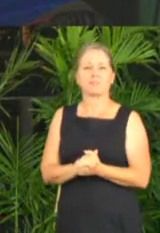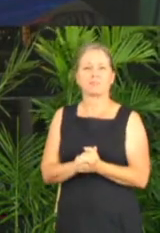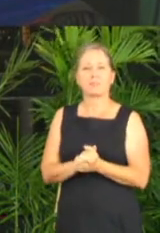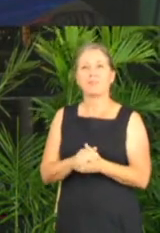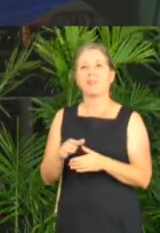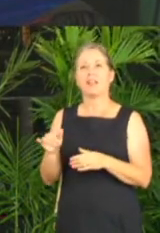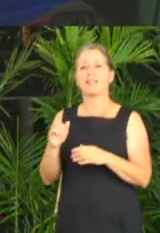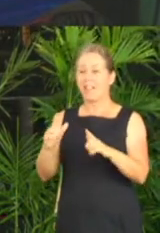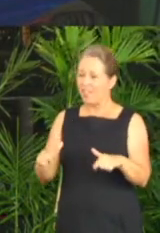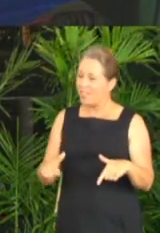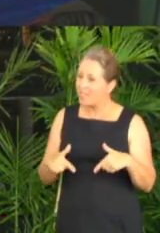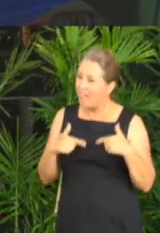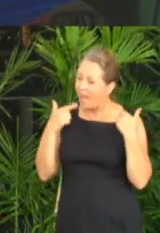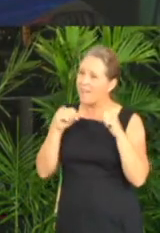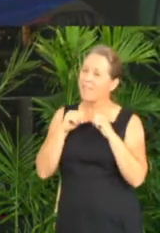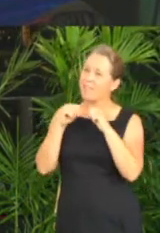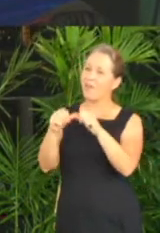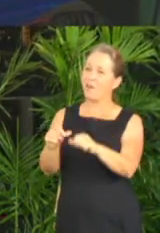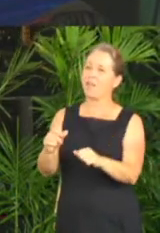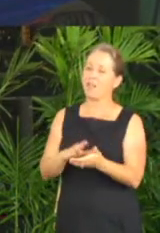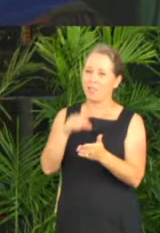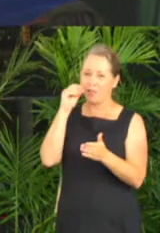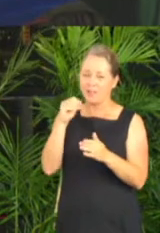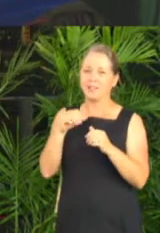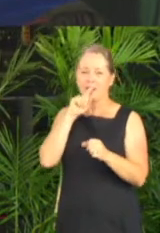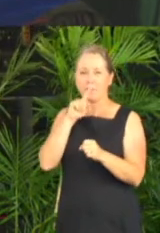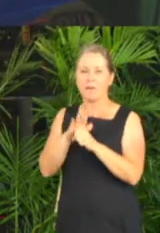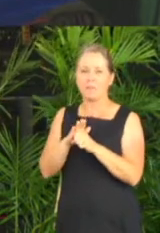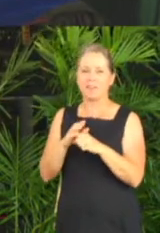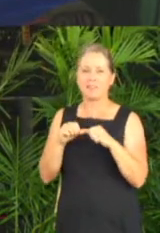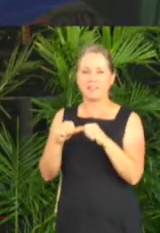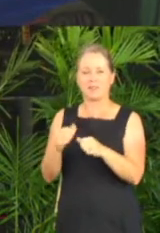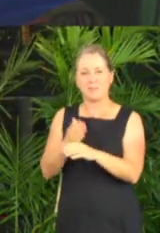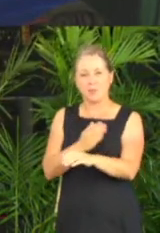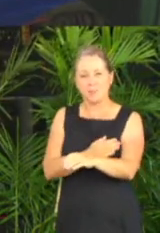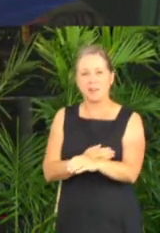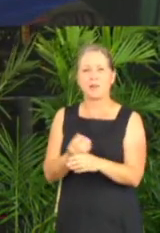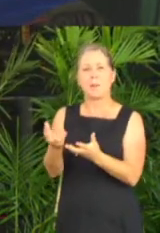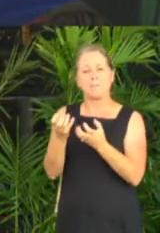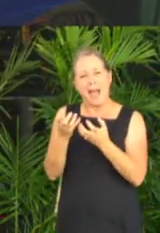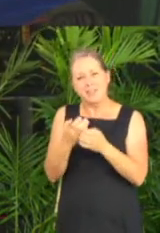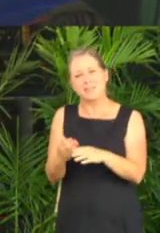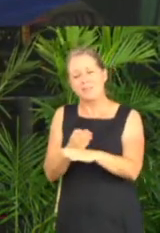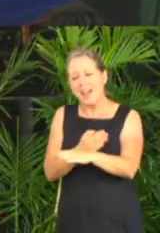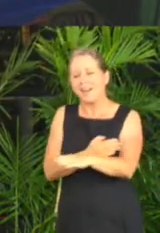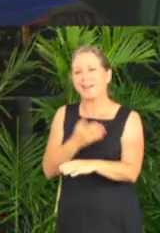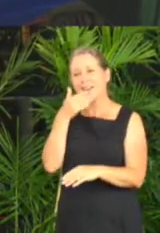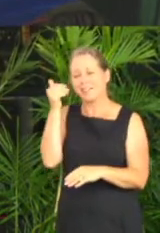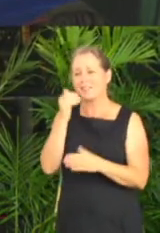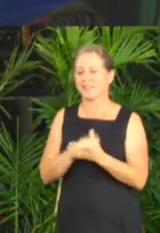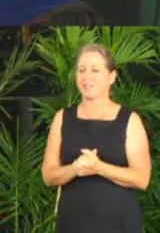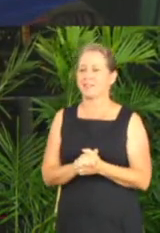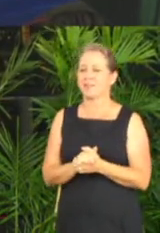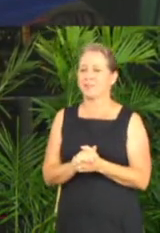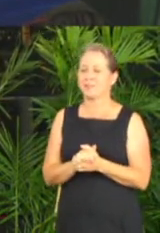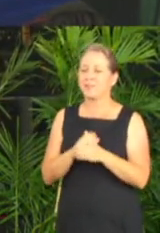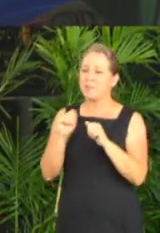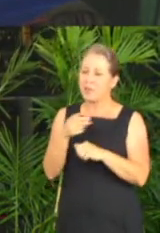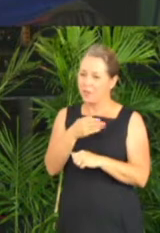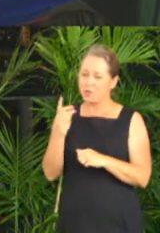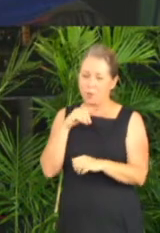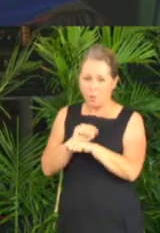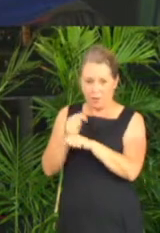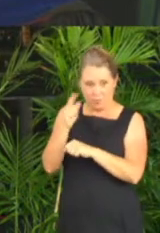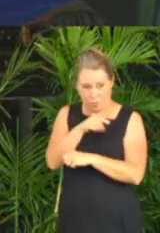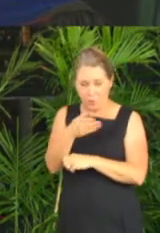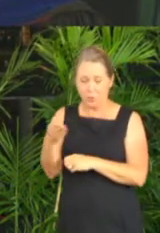That's lifelong learning and a commitment to continuous improvement, passion to get better. May those who work